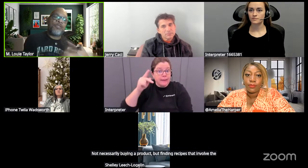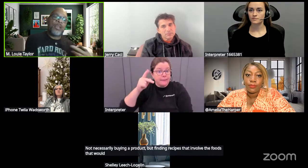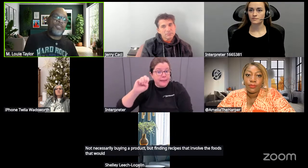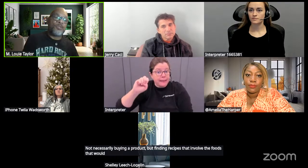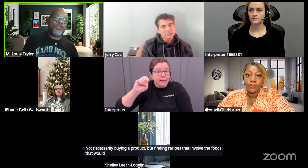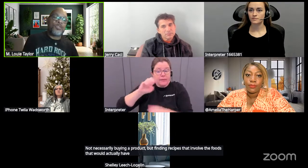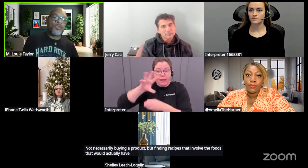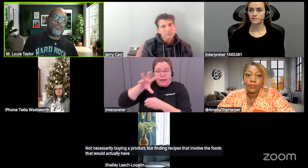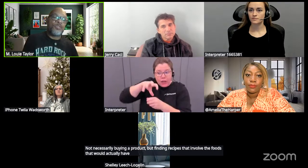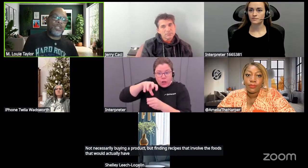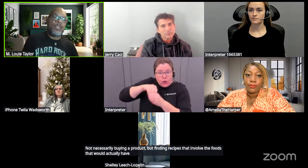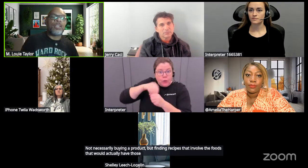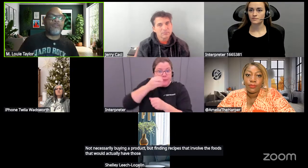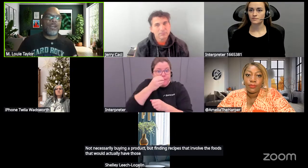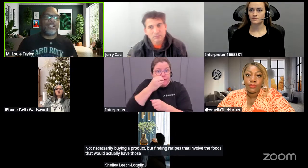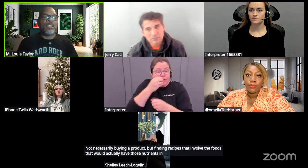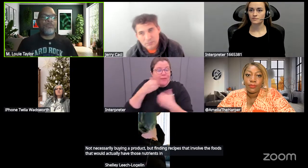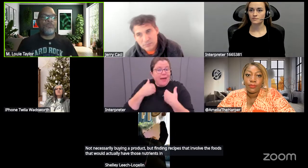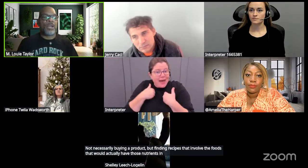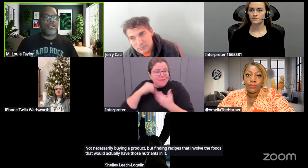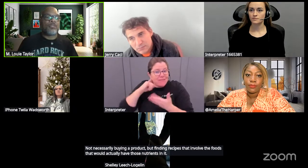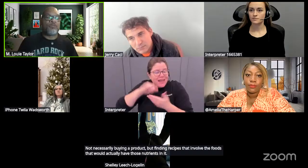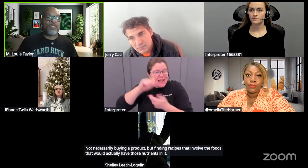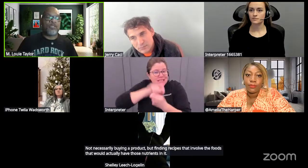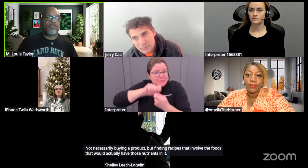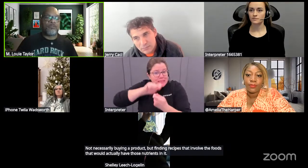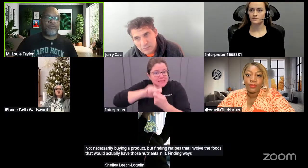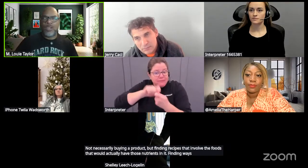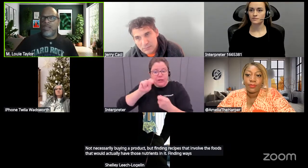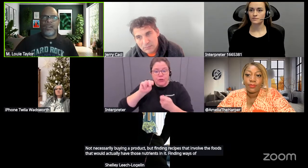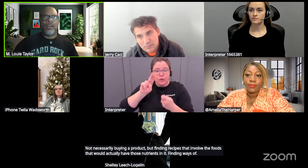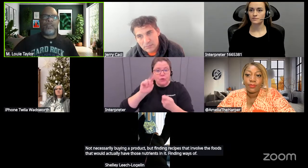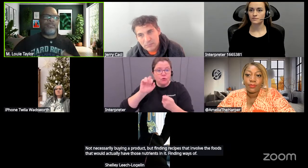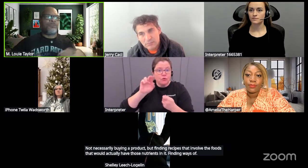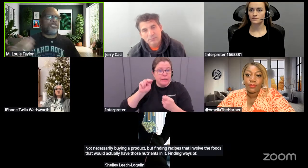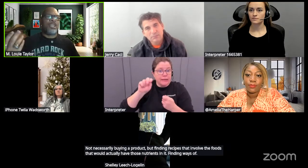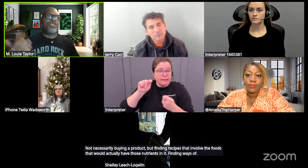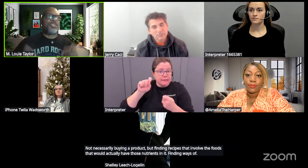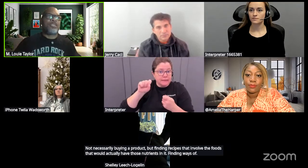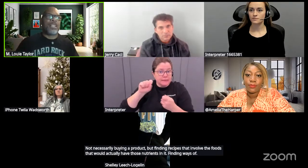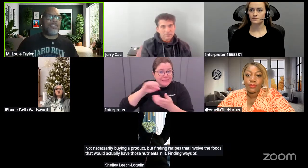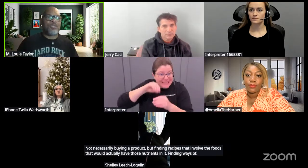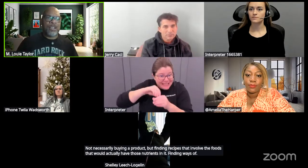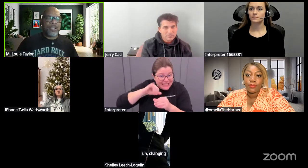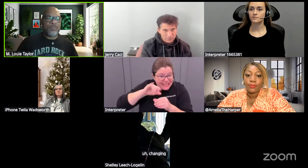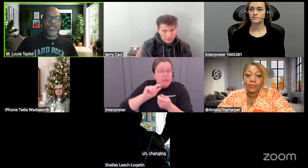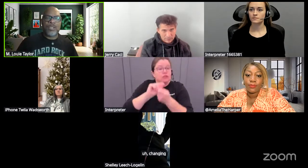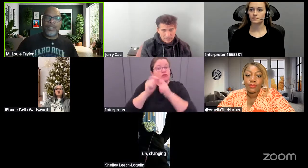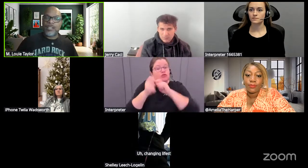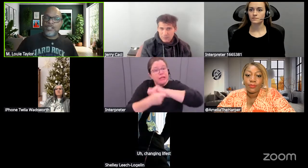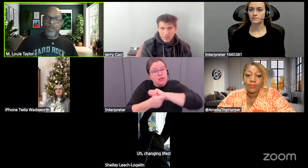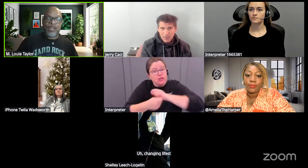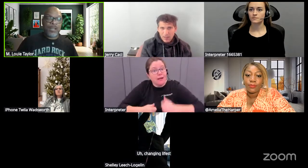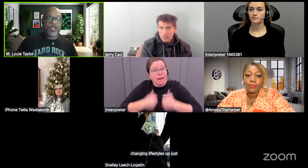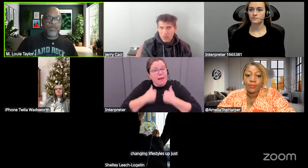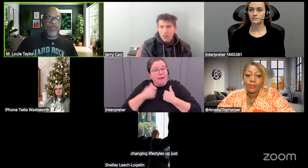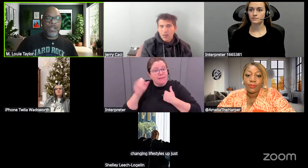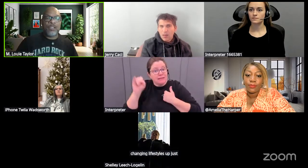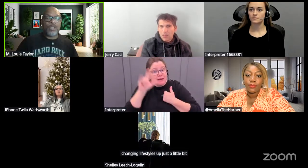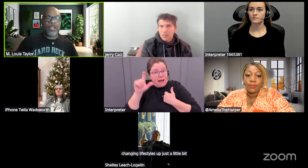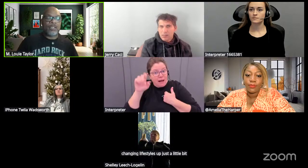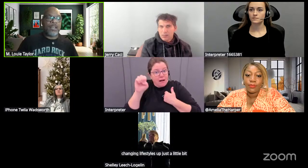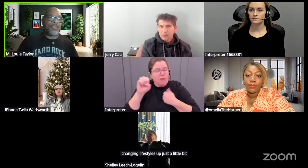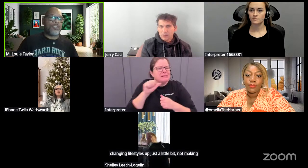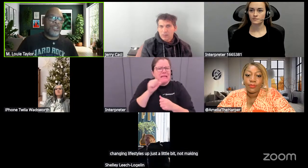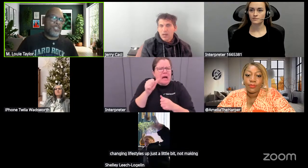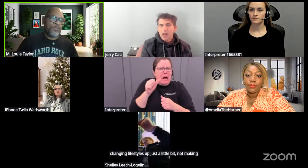have those nutrients in it. Finding ways of changing lifestyles up just a little bit, not making